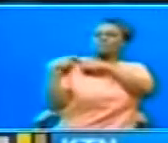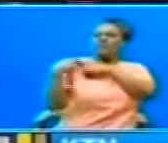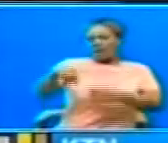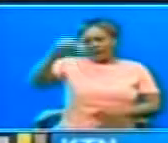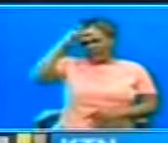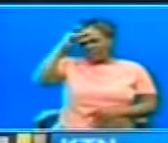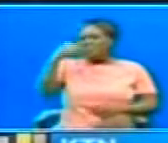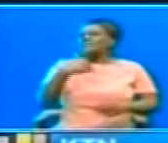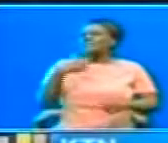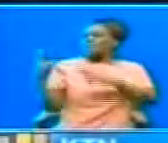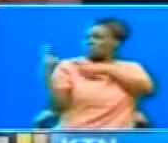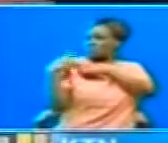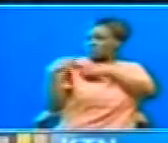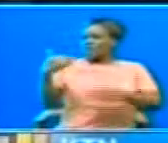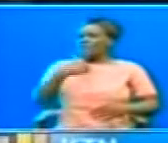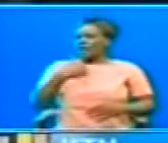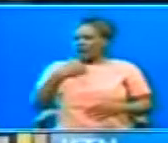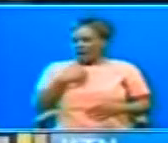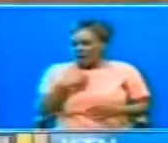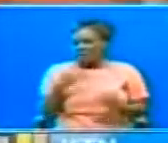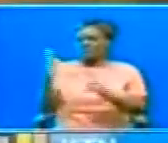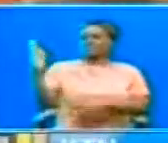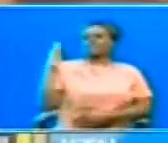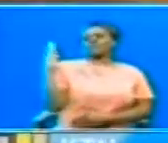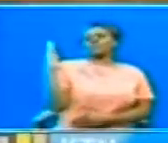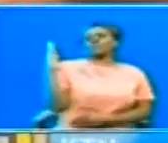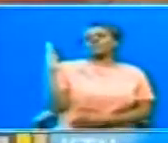the government owes a responsibility as far as security is concerned.